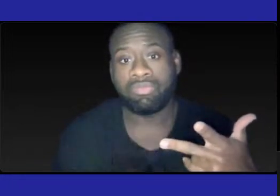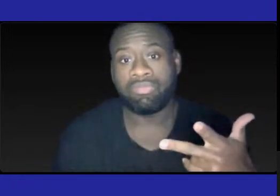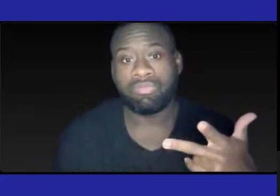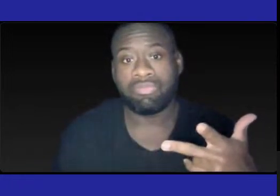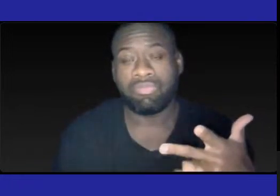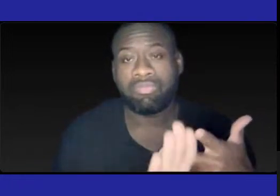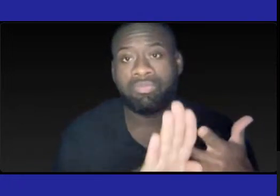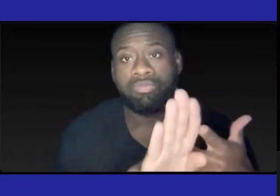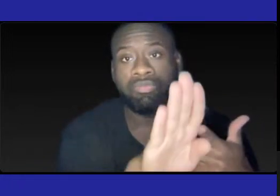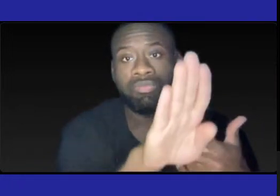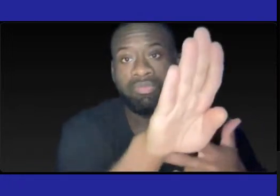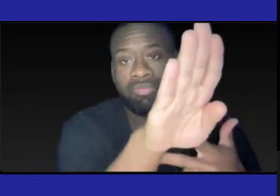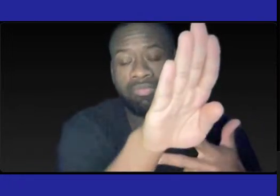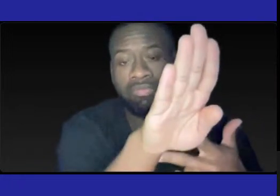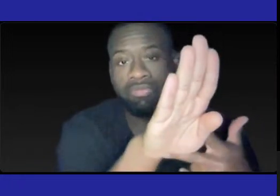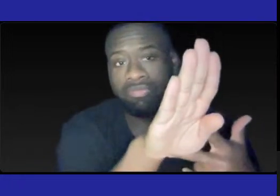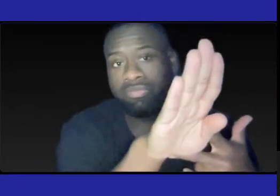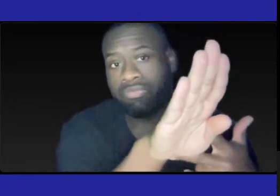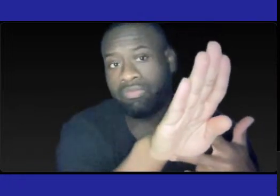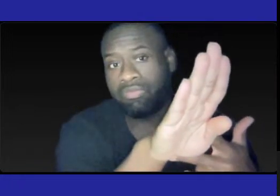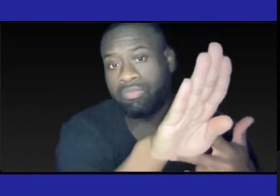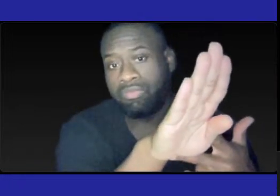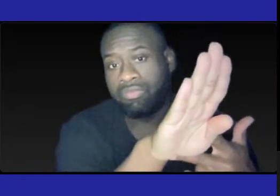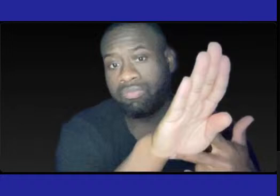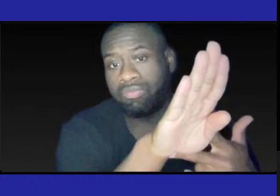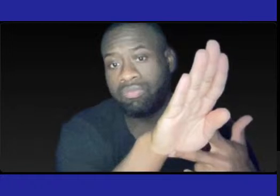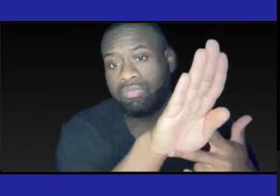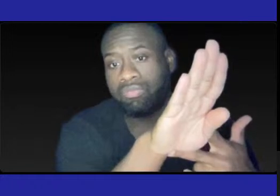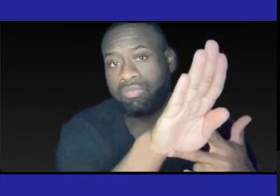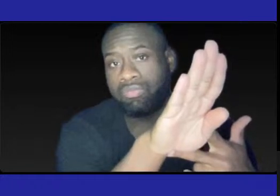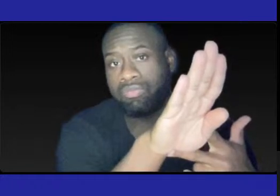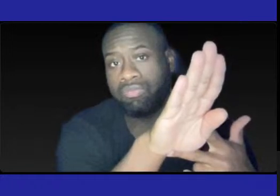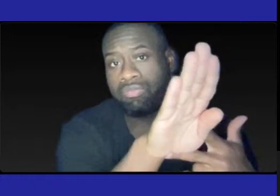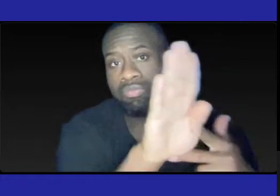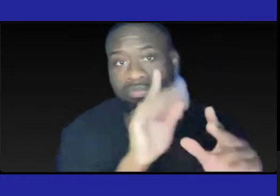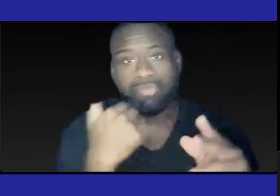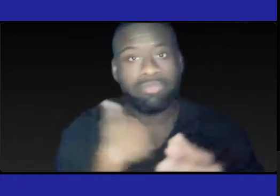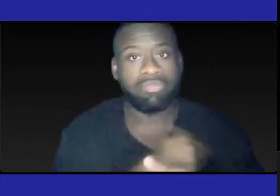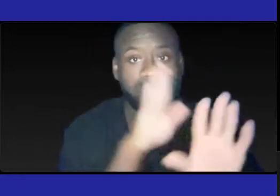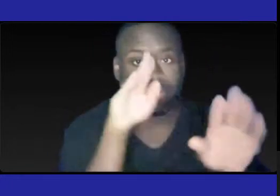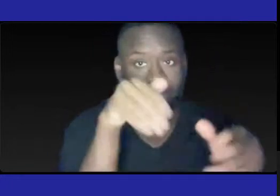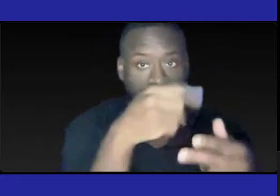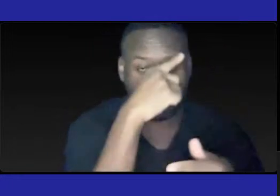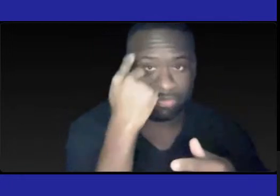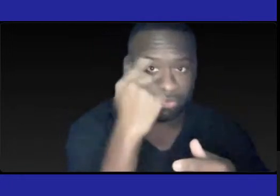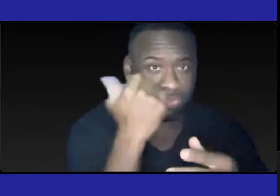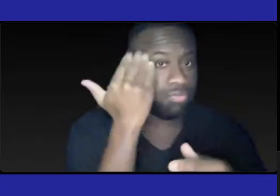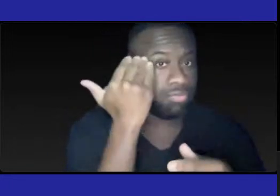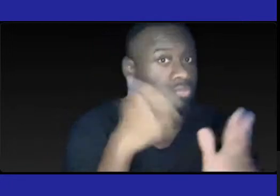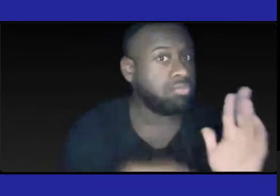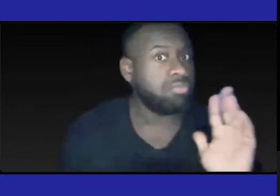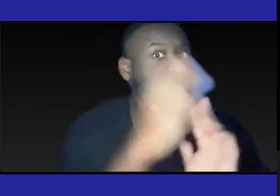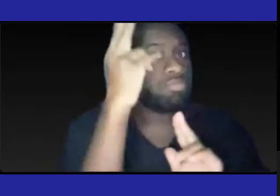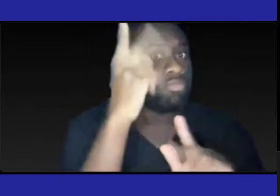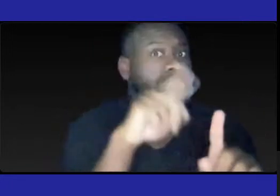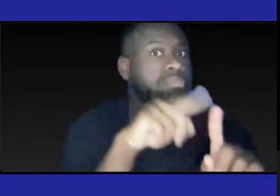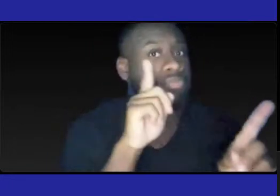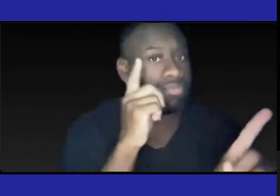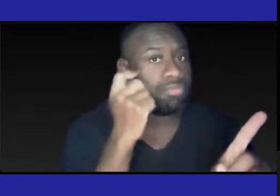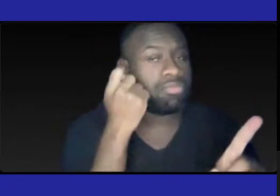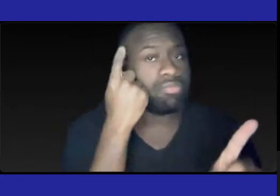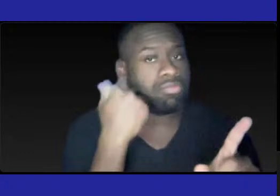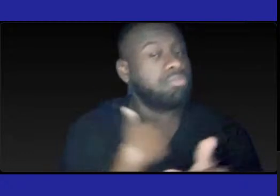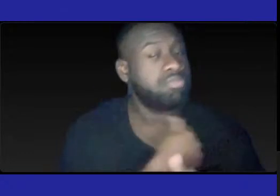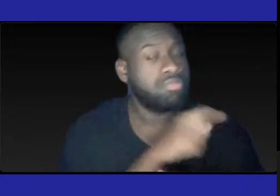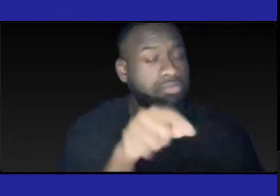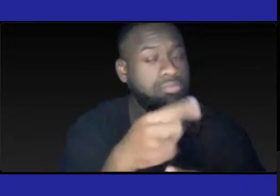is up to 20.3. So we're focused on Blacks because we have the highest incidence, but we really need to take care of everybody within